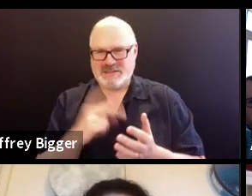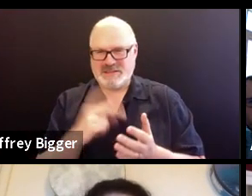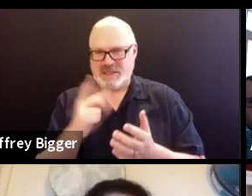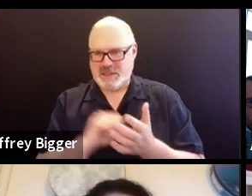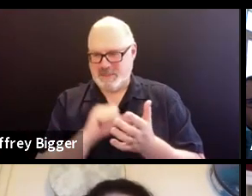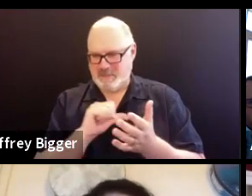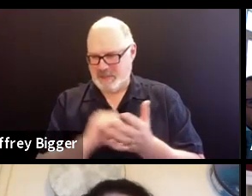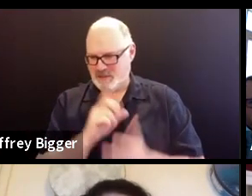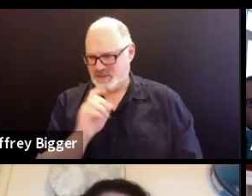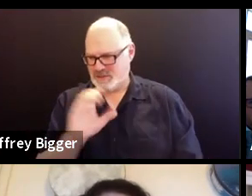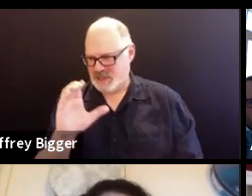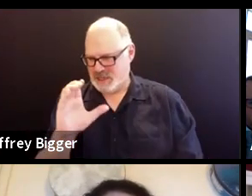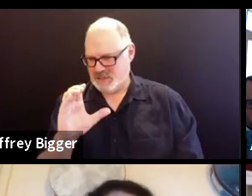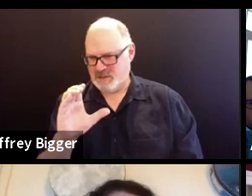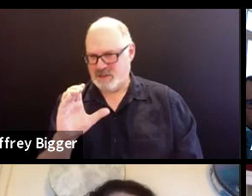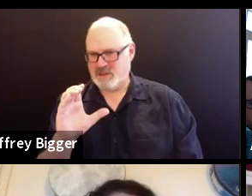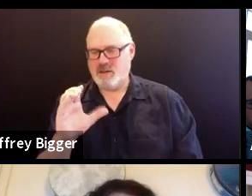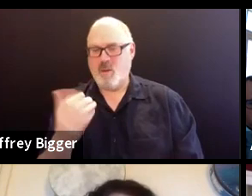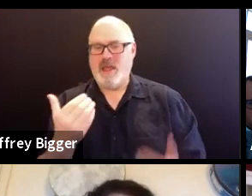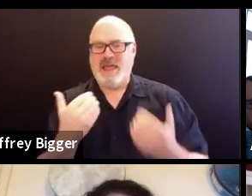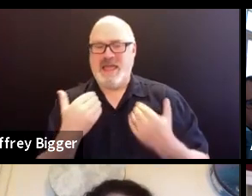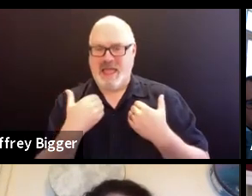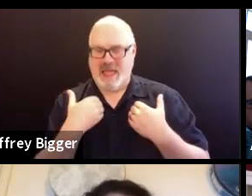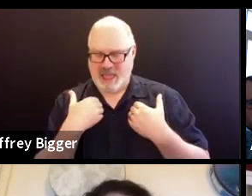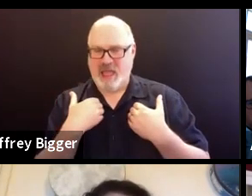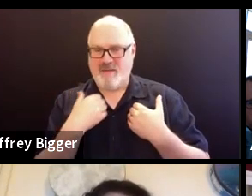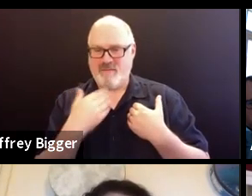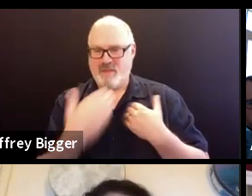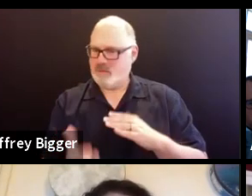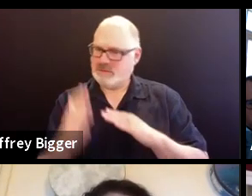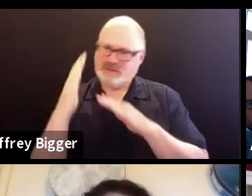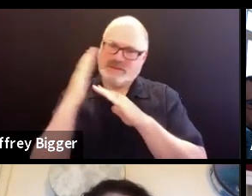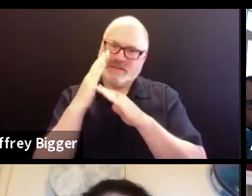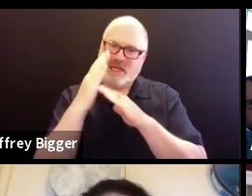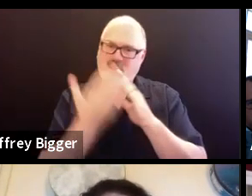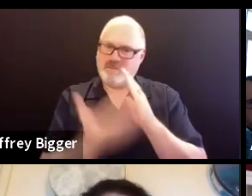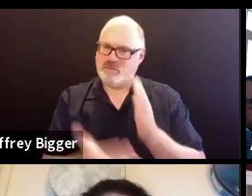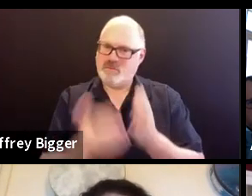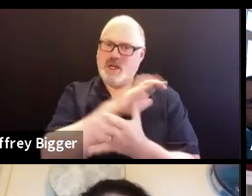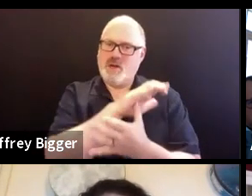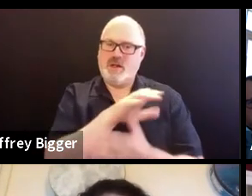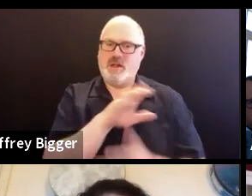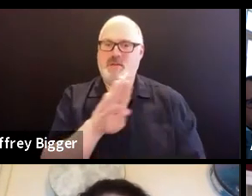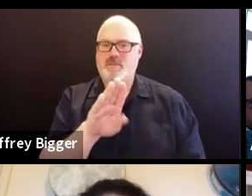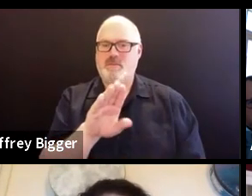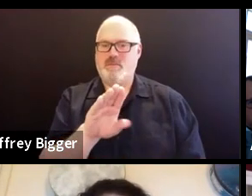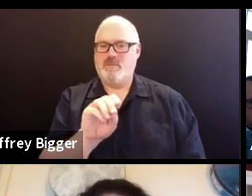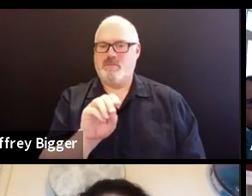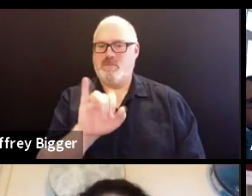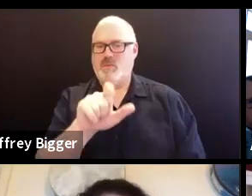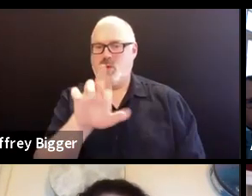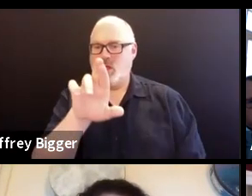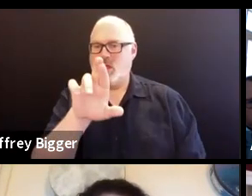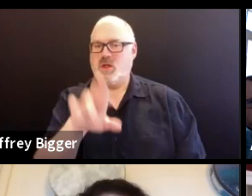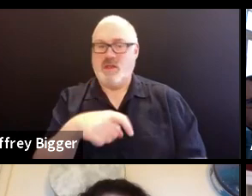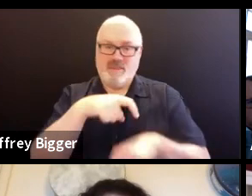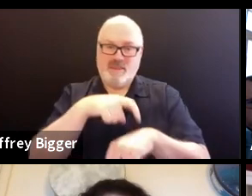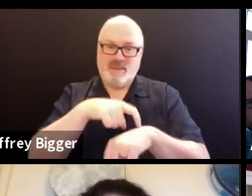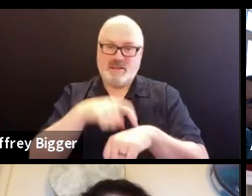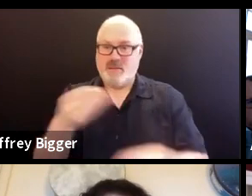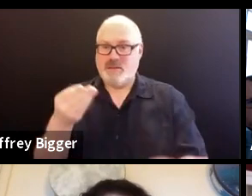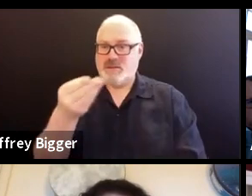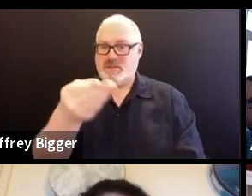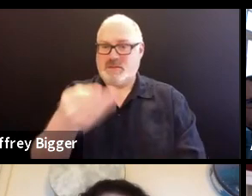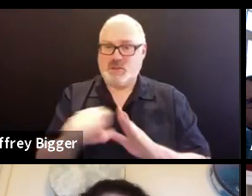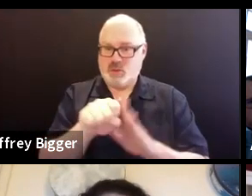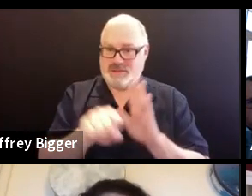of the document, that we actually have on there as our #1 priority, the boiler. At the time that we had to submit this to the